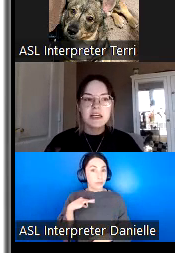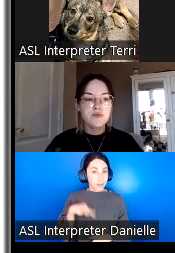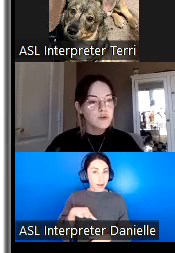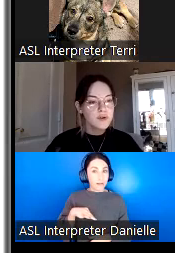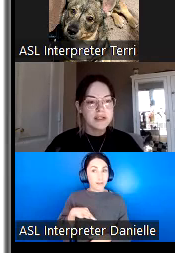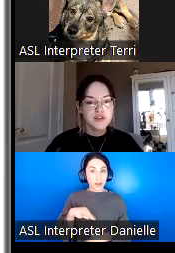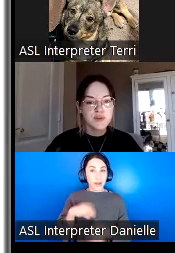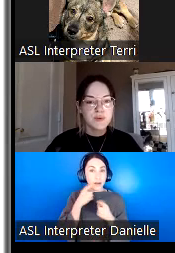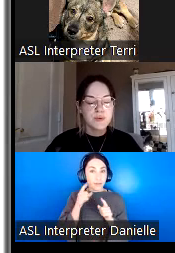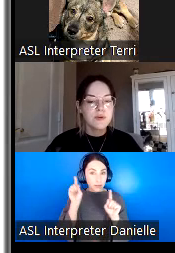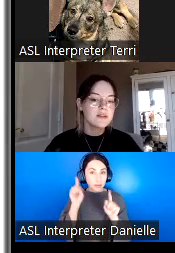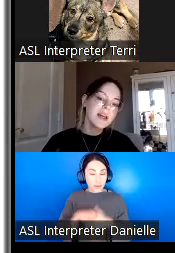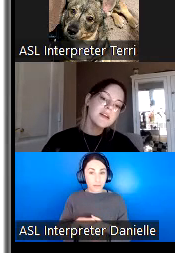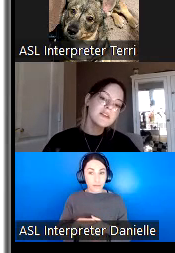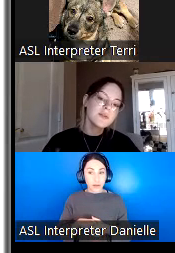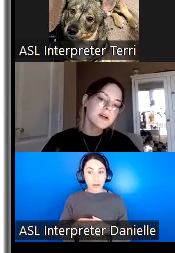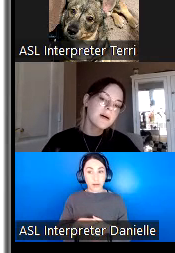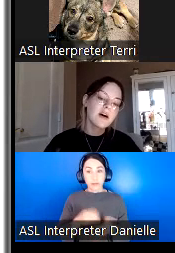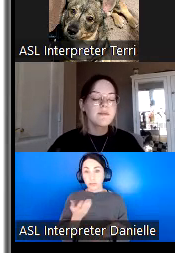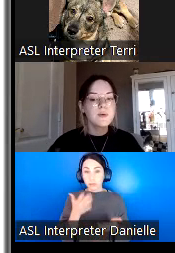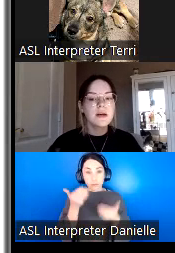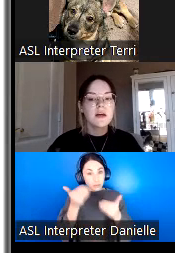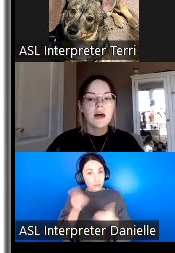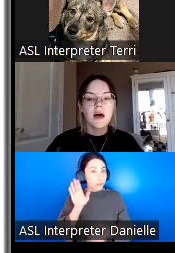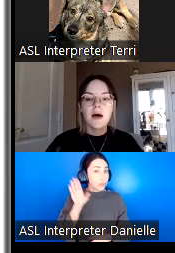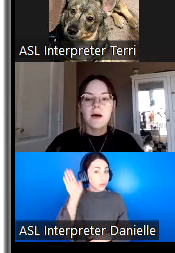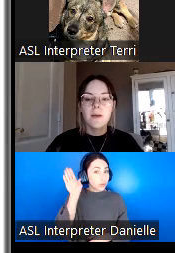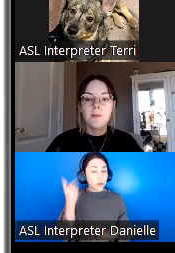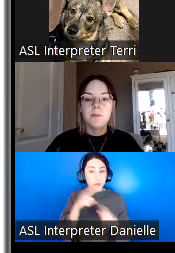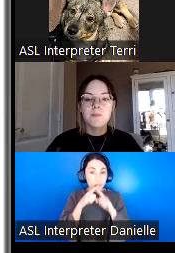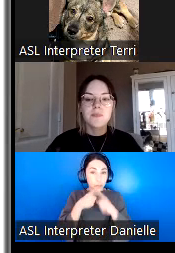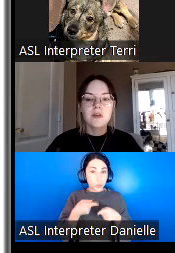And same thing, feel free to raise your hand or come off mute,